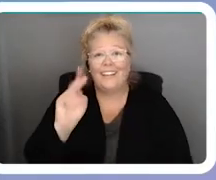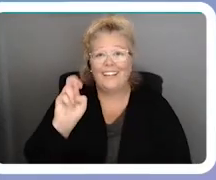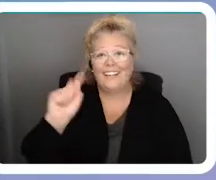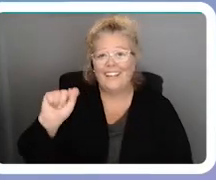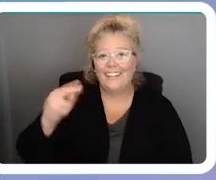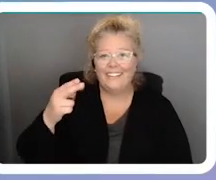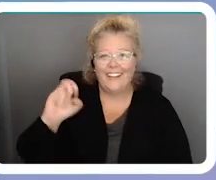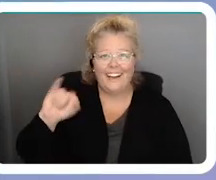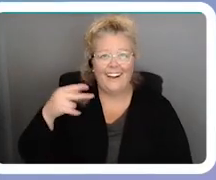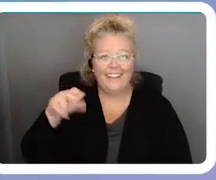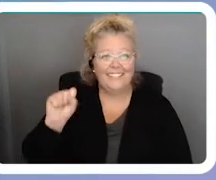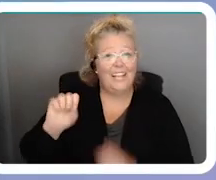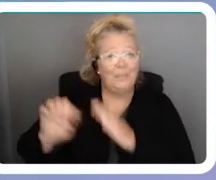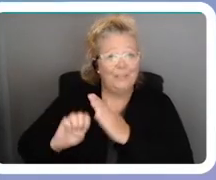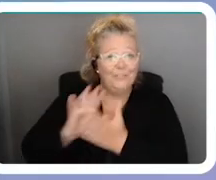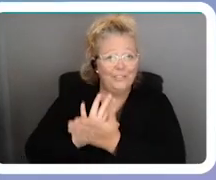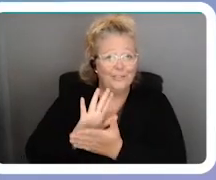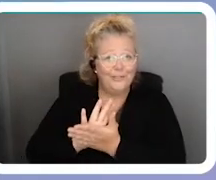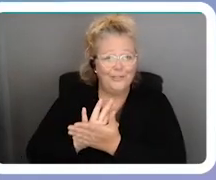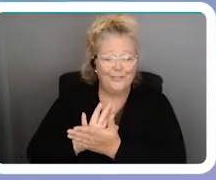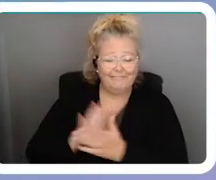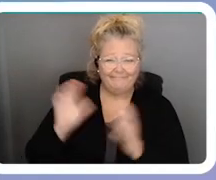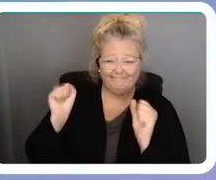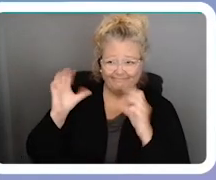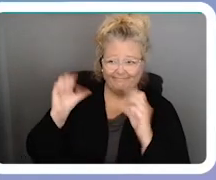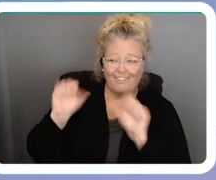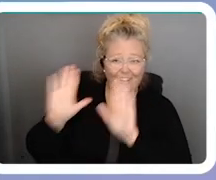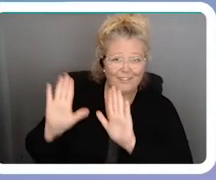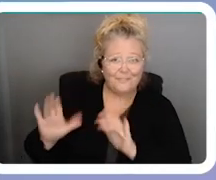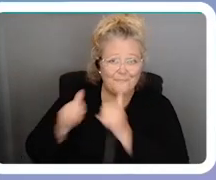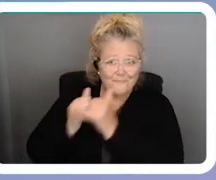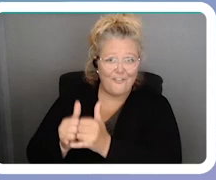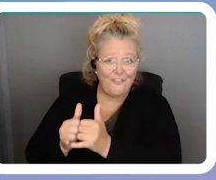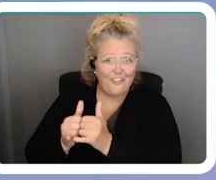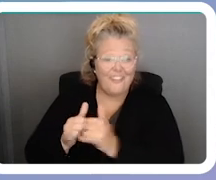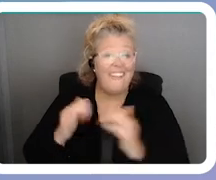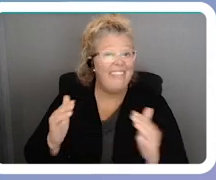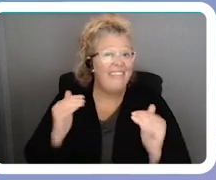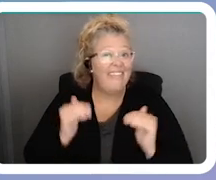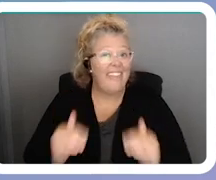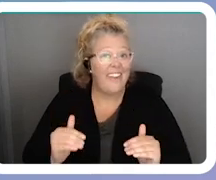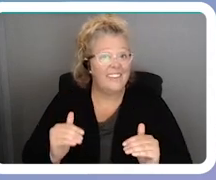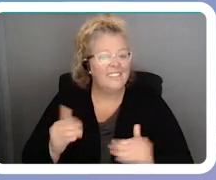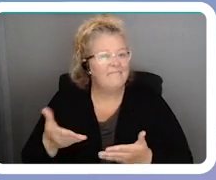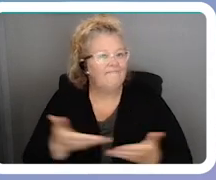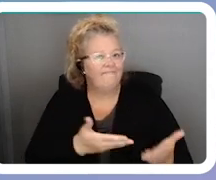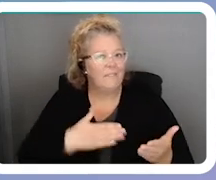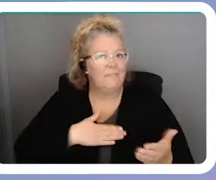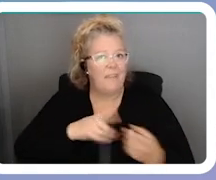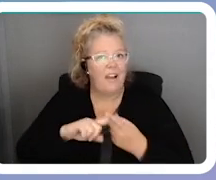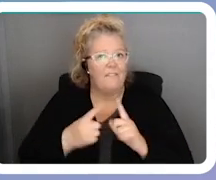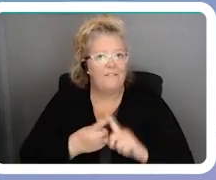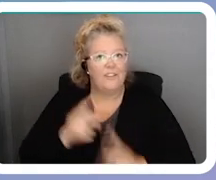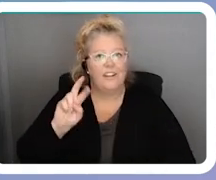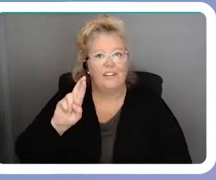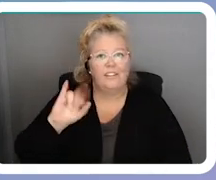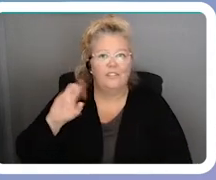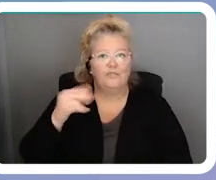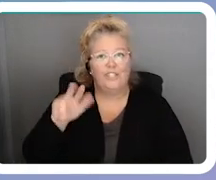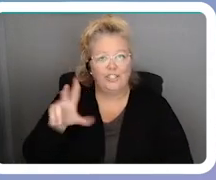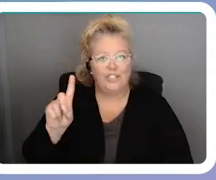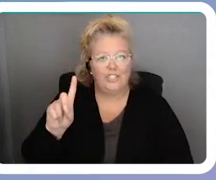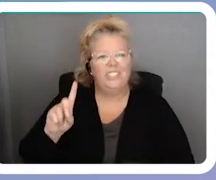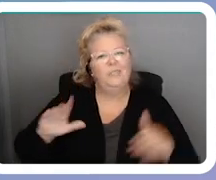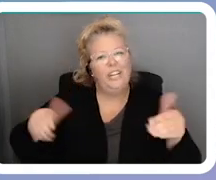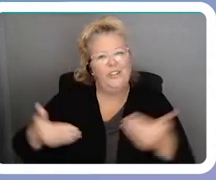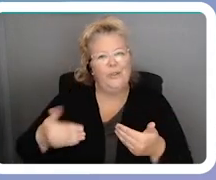Congratulations to Kent Heights Elementary School on your incredible award. For the next award, I'm going to send it over to my friend Richard to introduce the